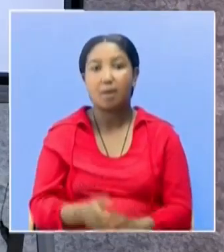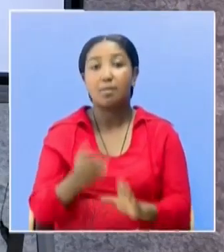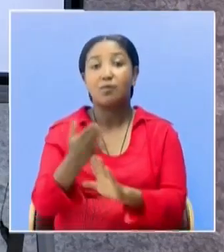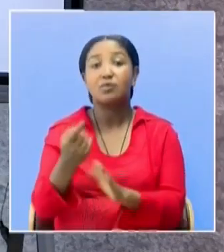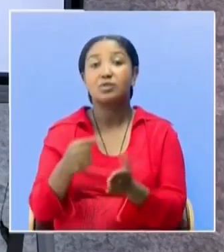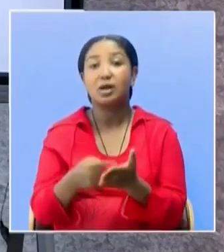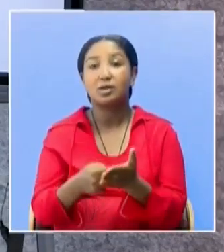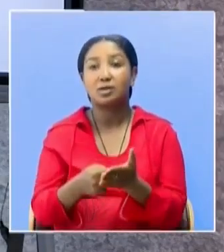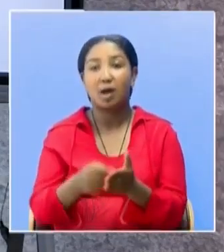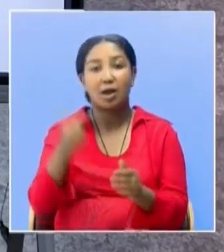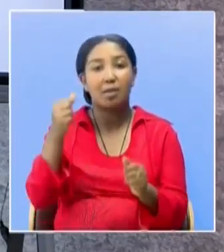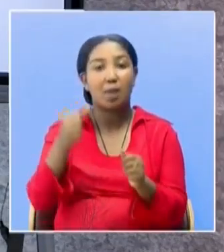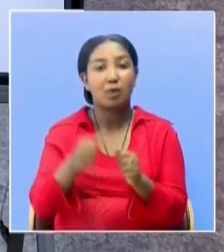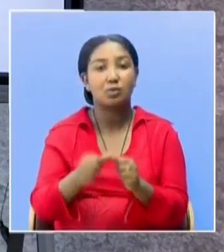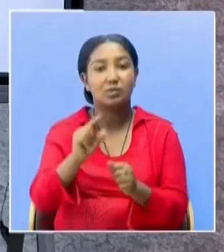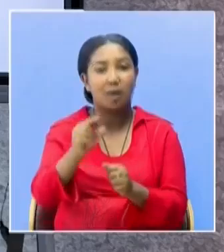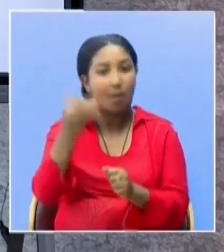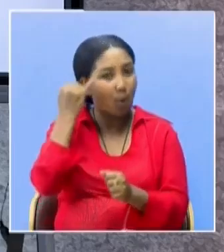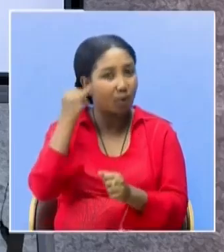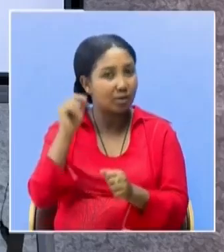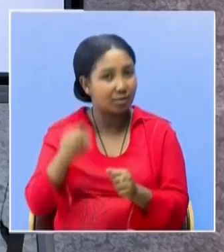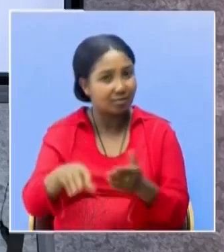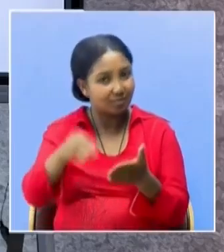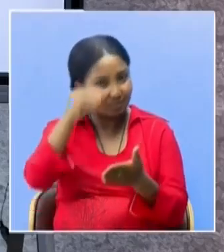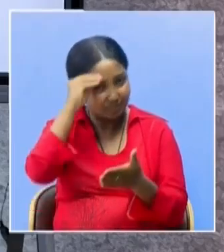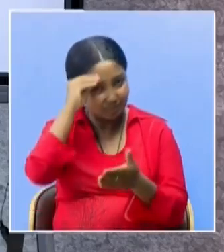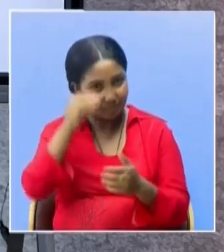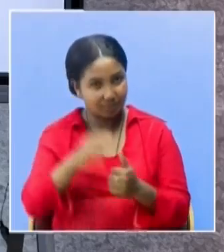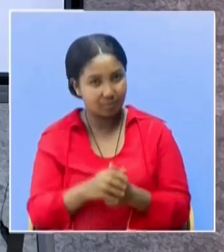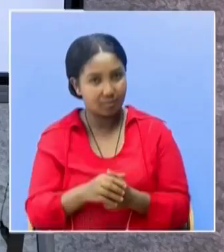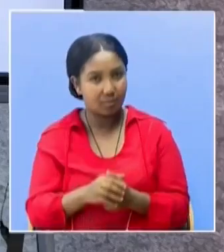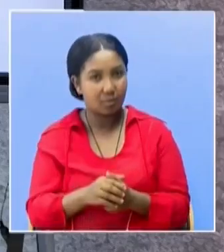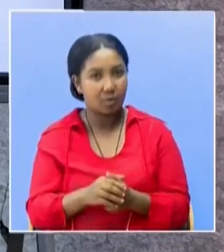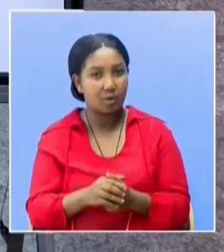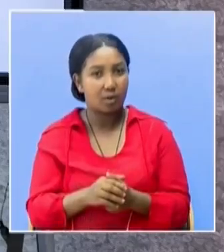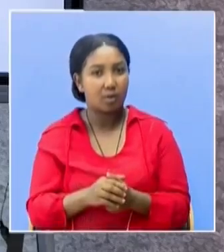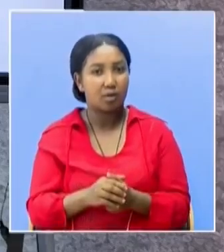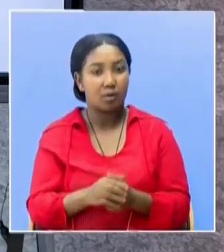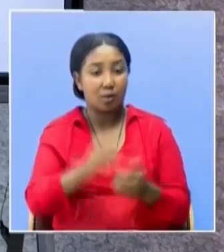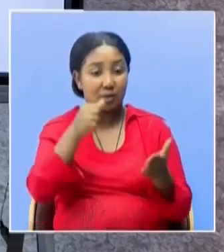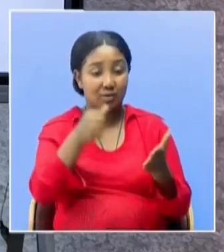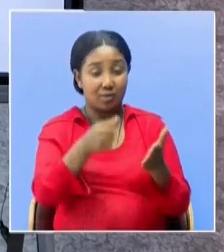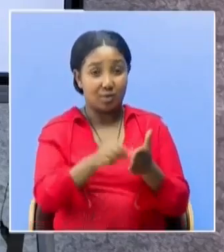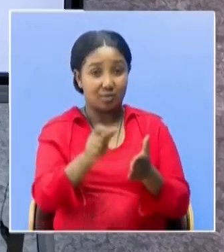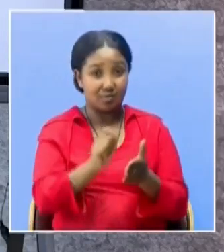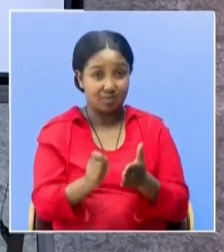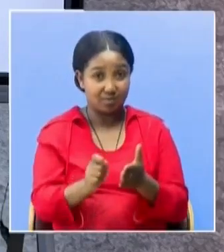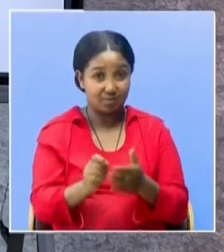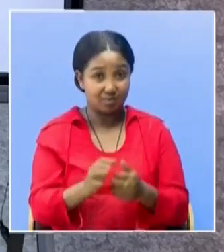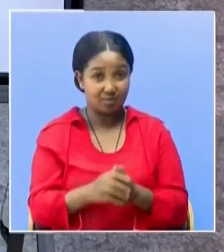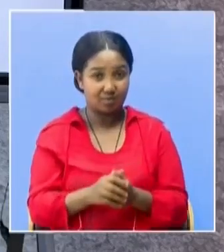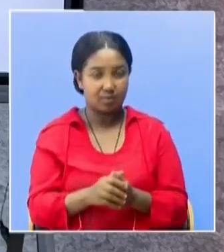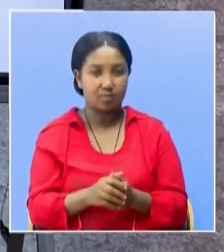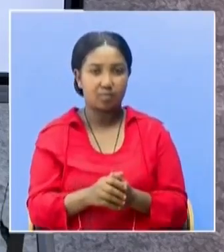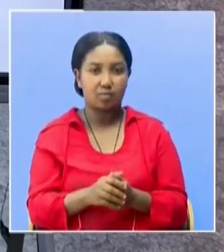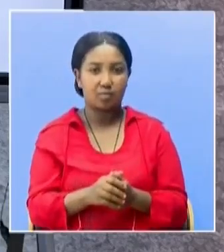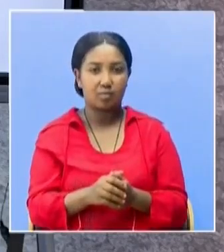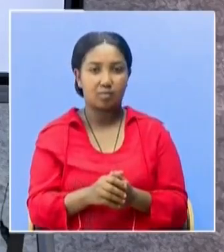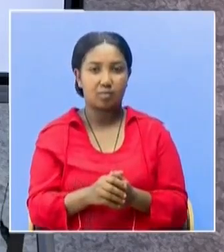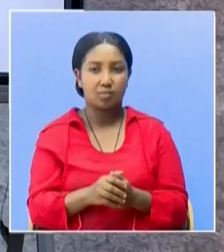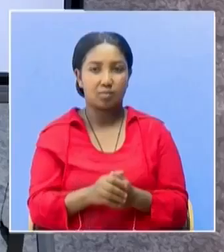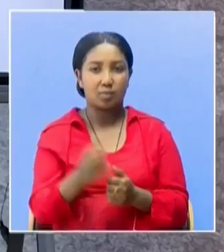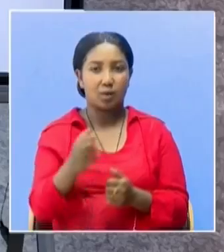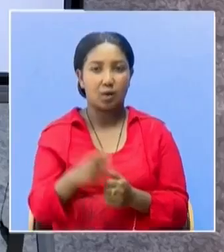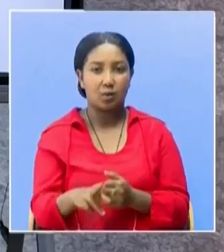that, I would like to remind you some pointers that you have to bear in mind that. So while you are writing now, you are going to produce